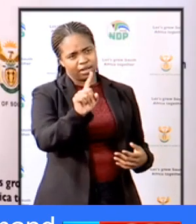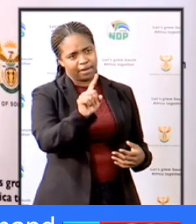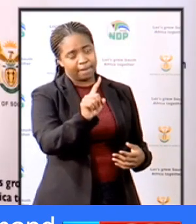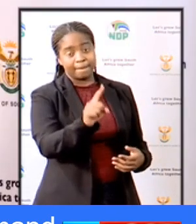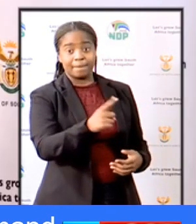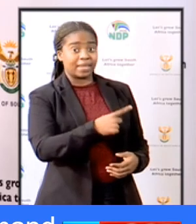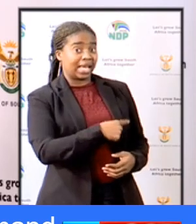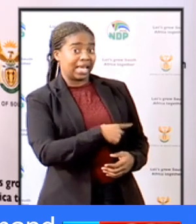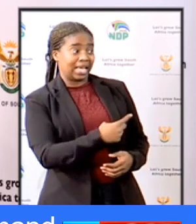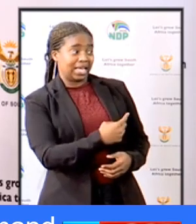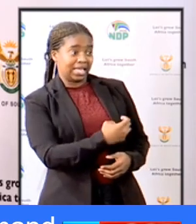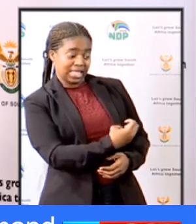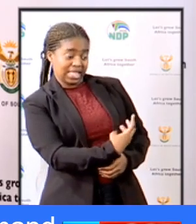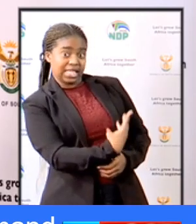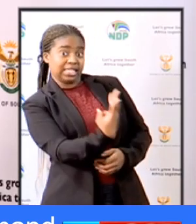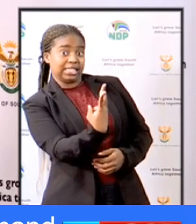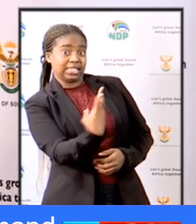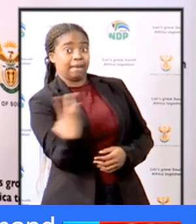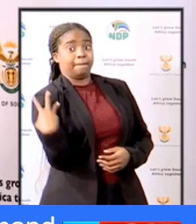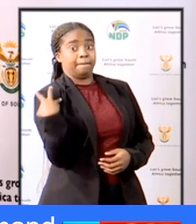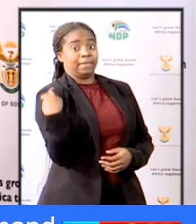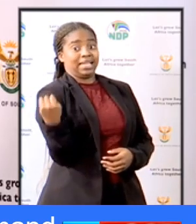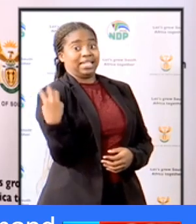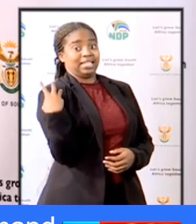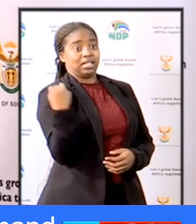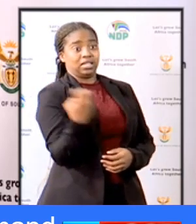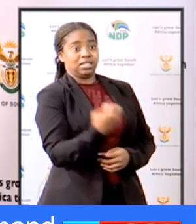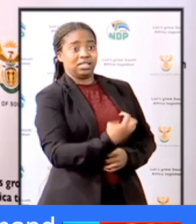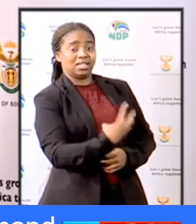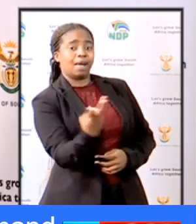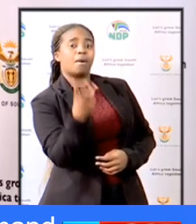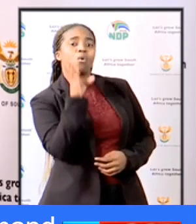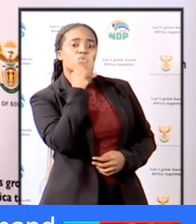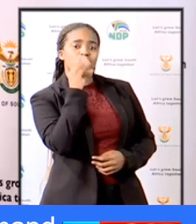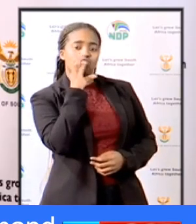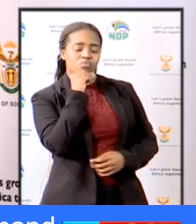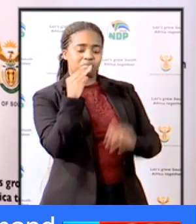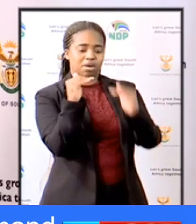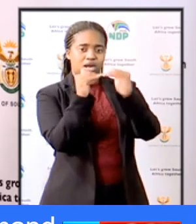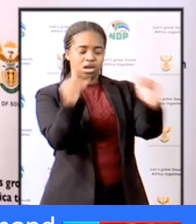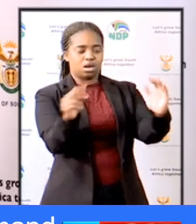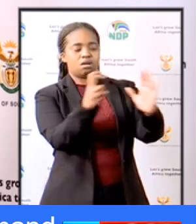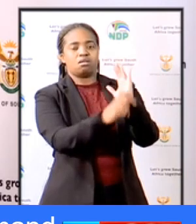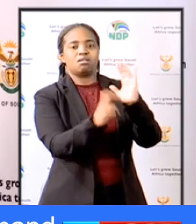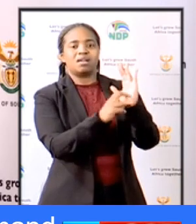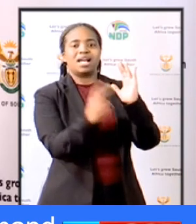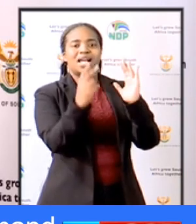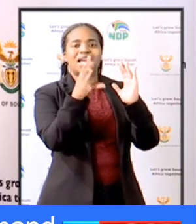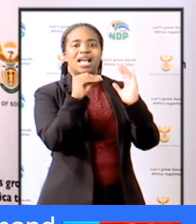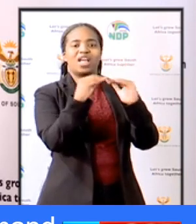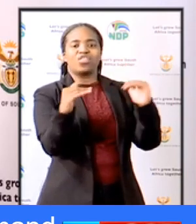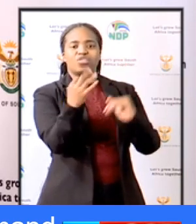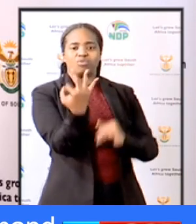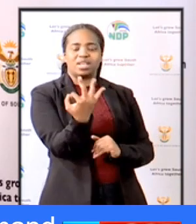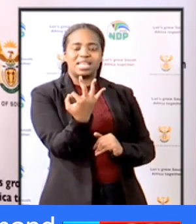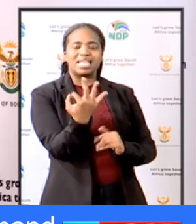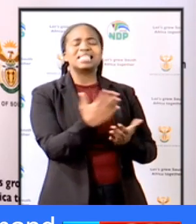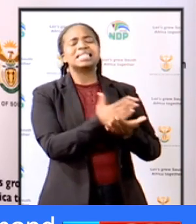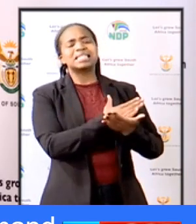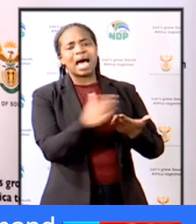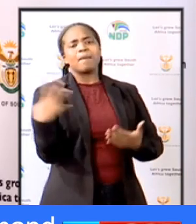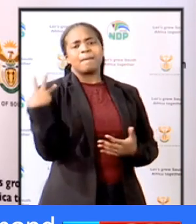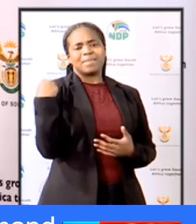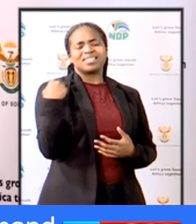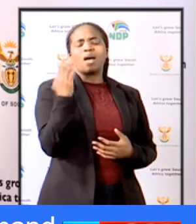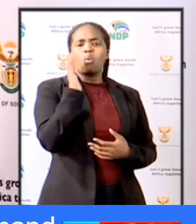These ministers were talking to the regulations that will kick in for level 3. There are ministers that will speak to their